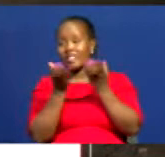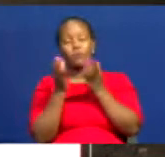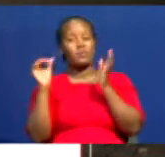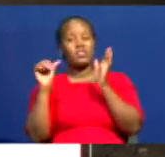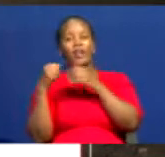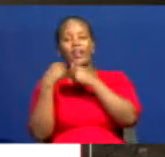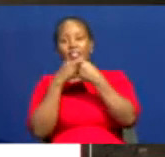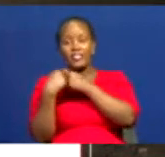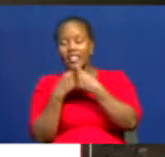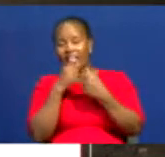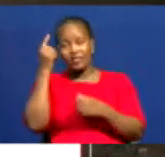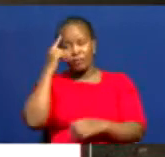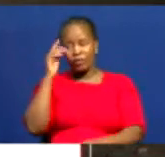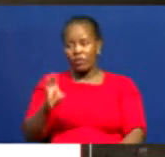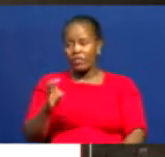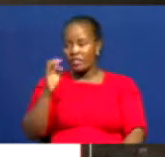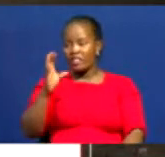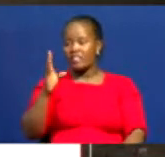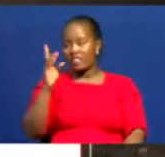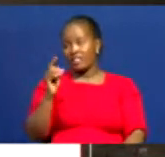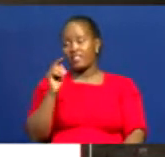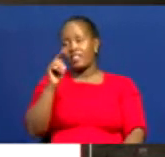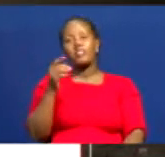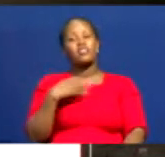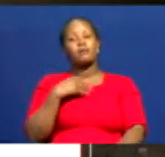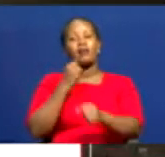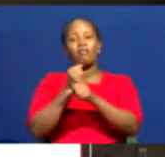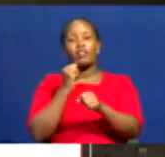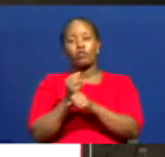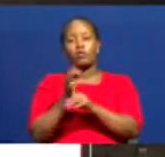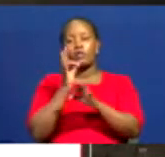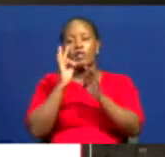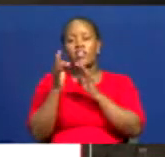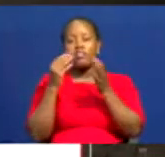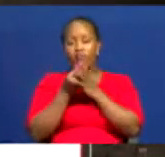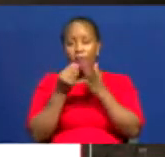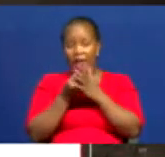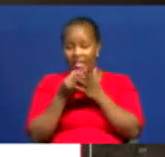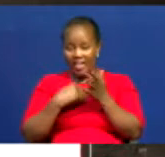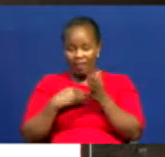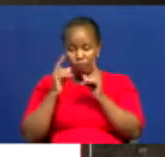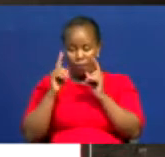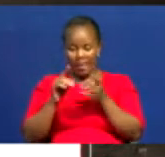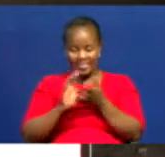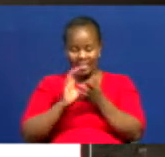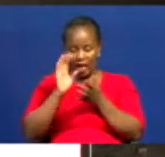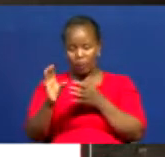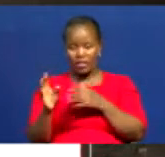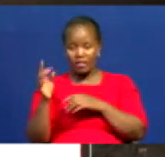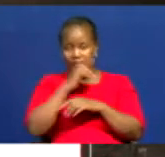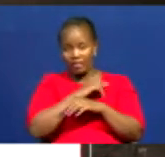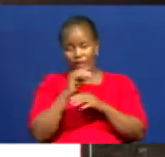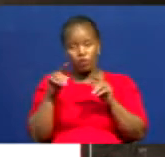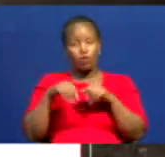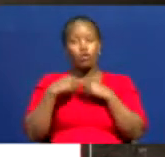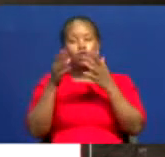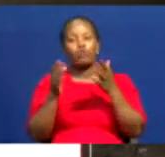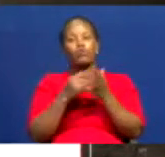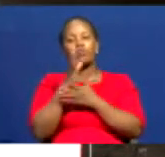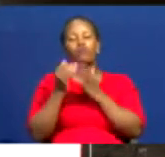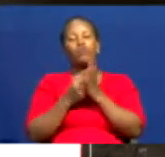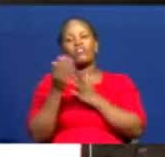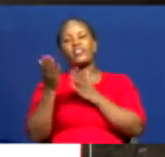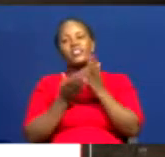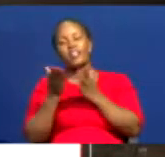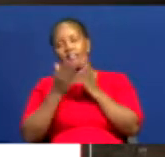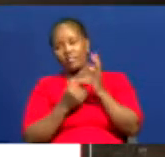for ECD, that's my function. If there is money, I must allocate the money to give them that service. Water,